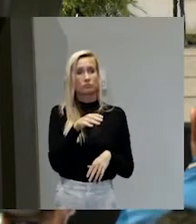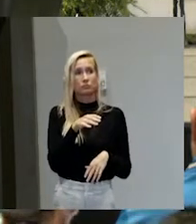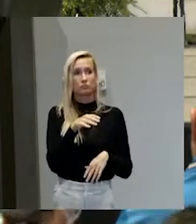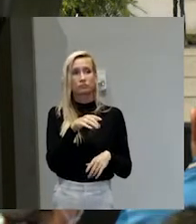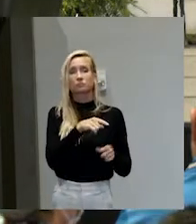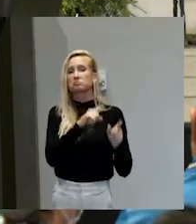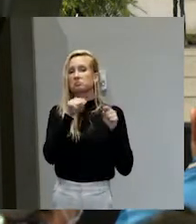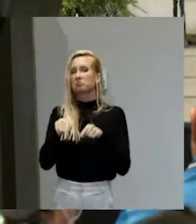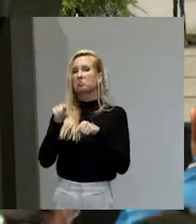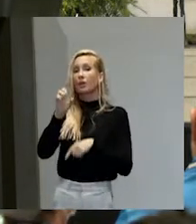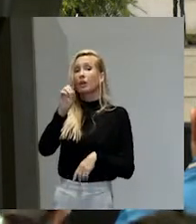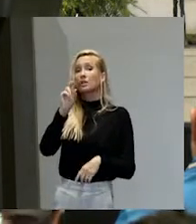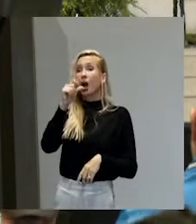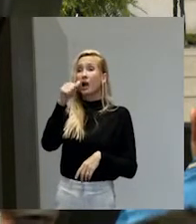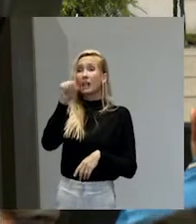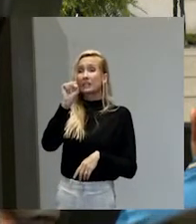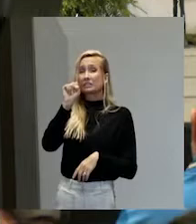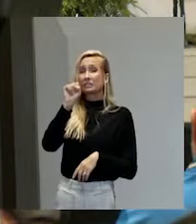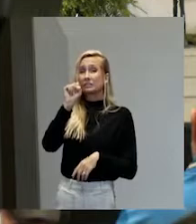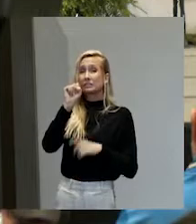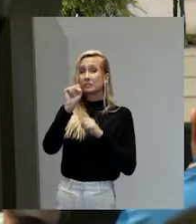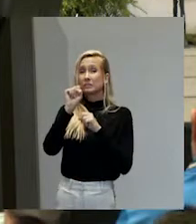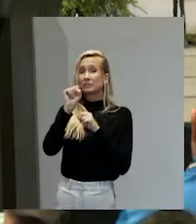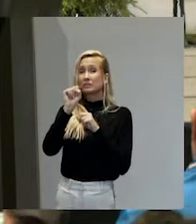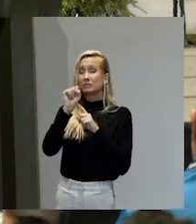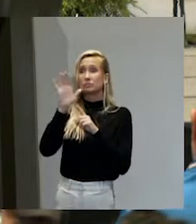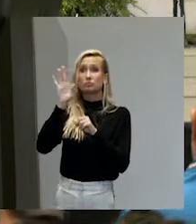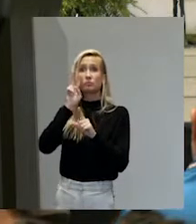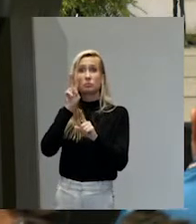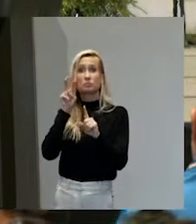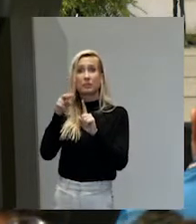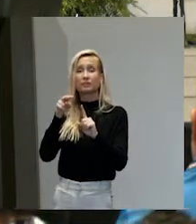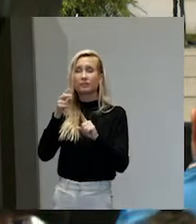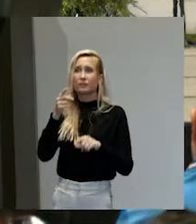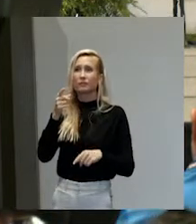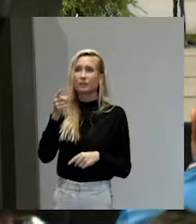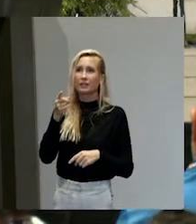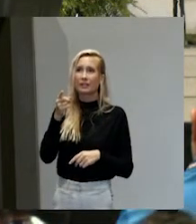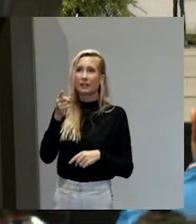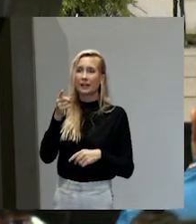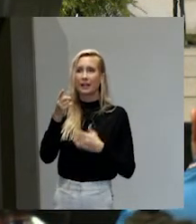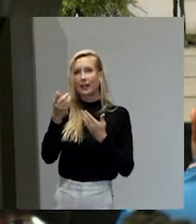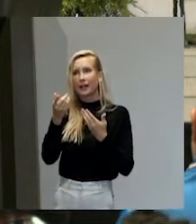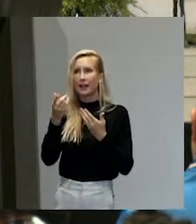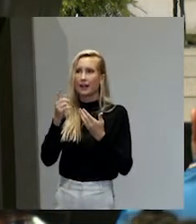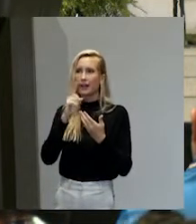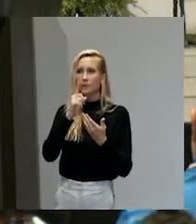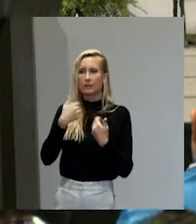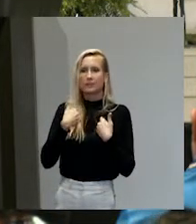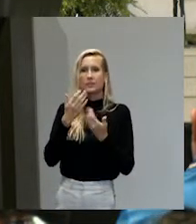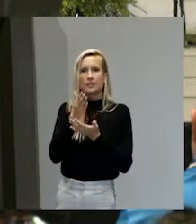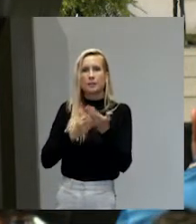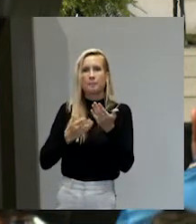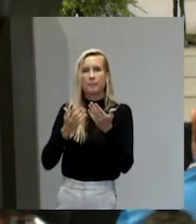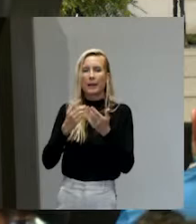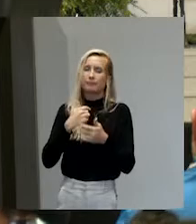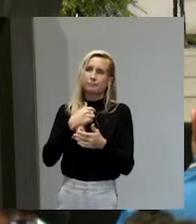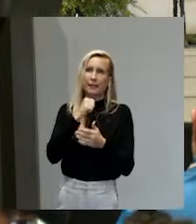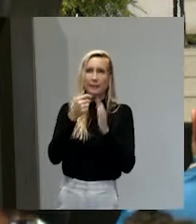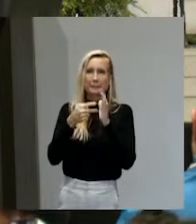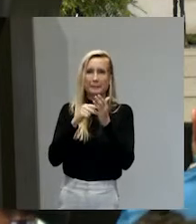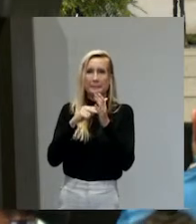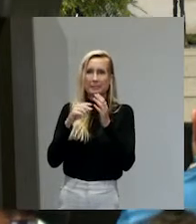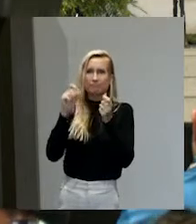echo Saran, there is something to be said about finding people that that almost operate on a similar wavelength, not necessarily the same, but a similar. And I think having